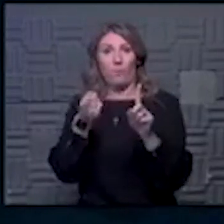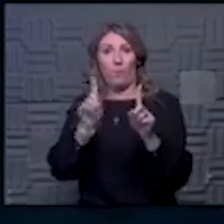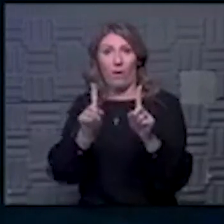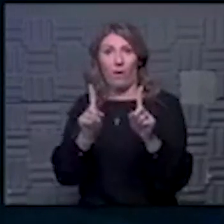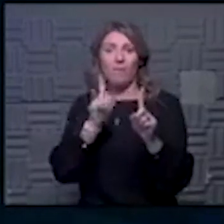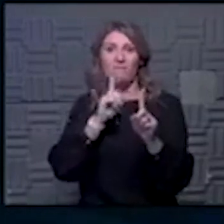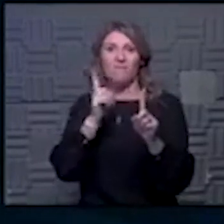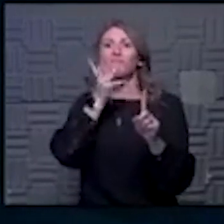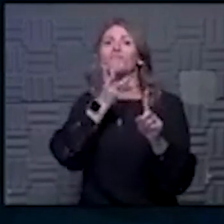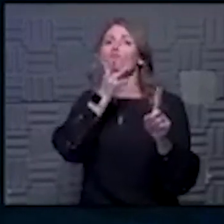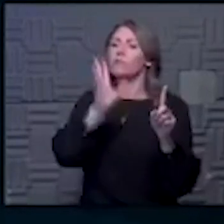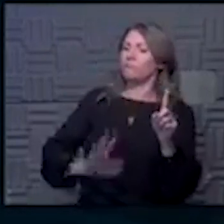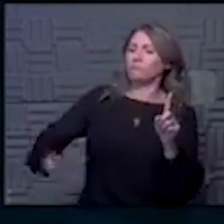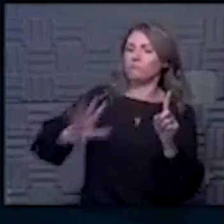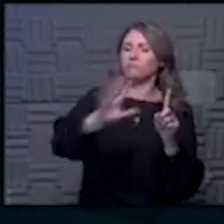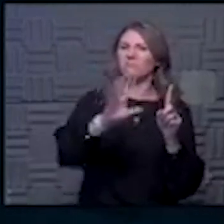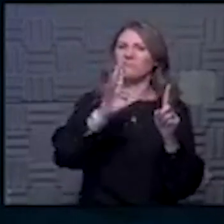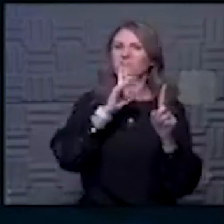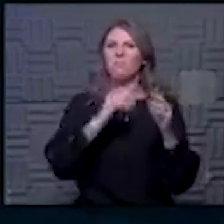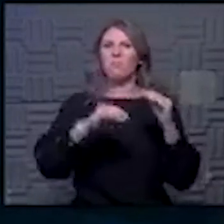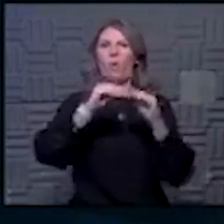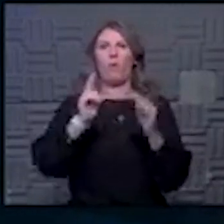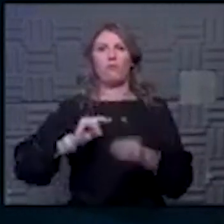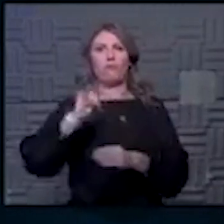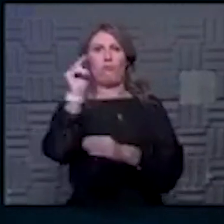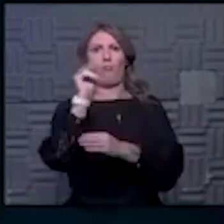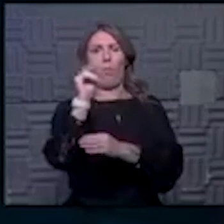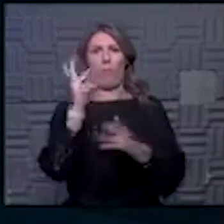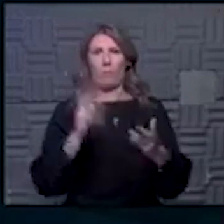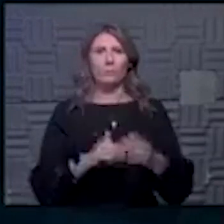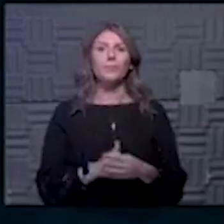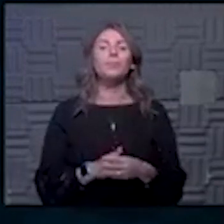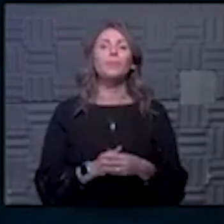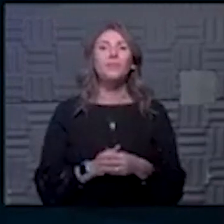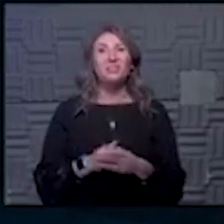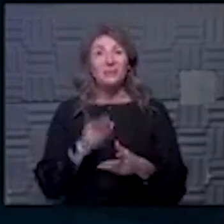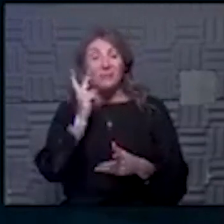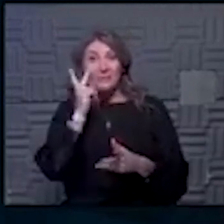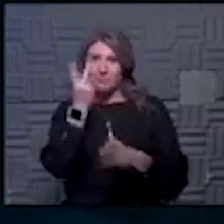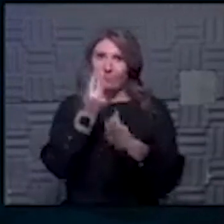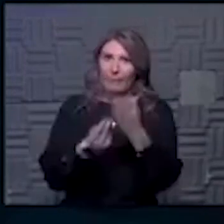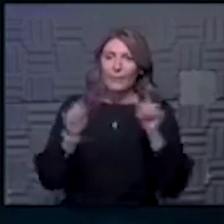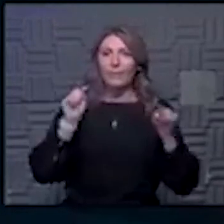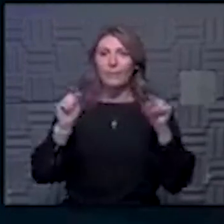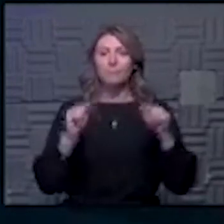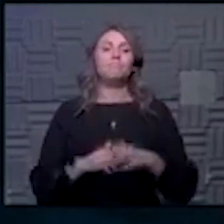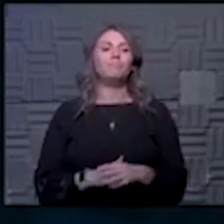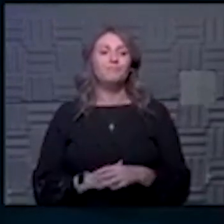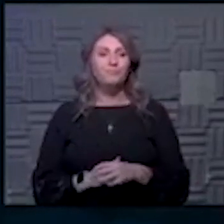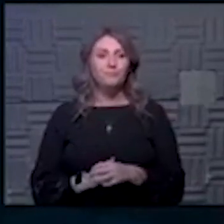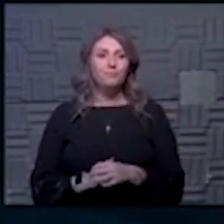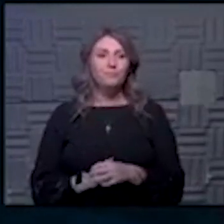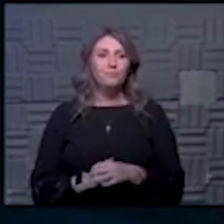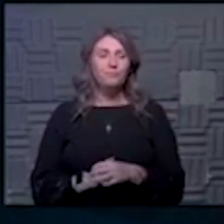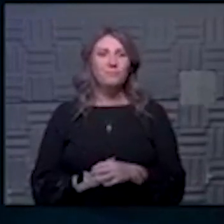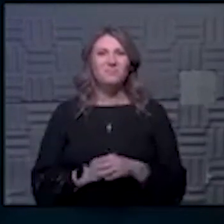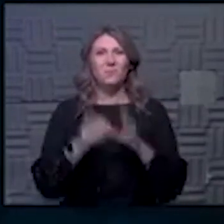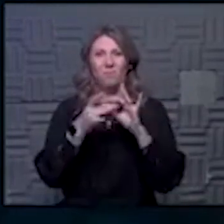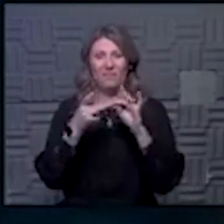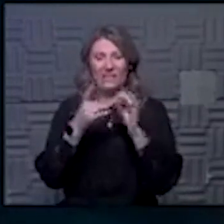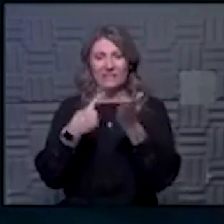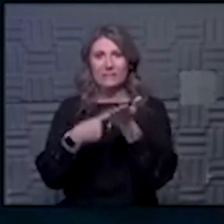rural areas a little bit up north. So we've been seeing both of those. And I'll talk a little bit